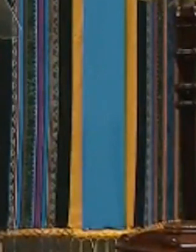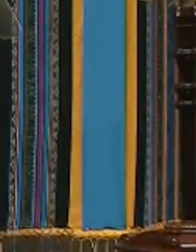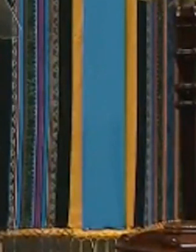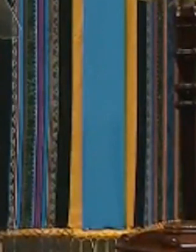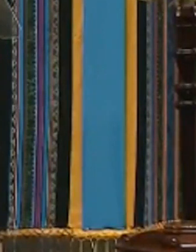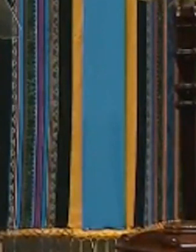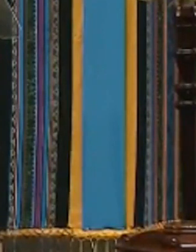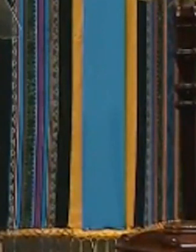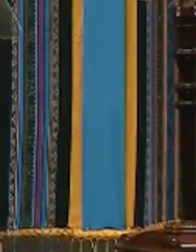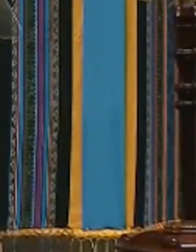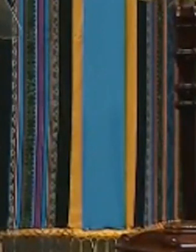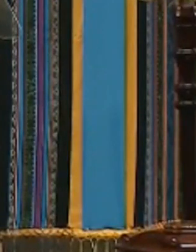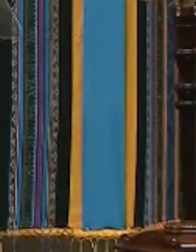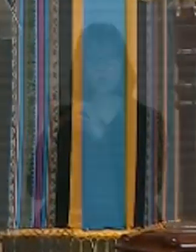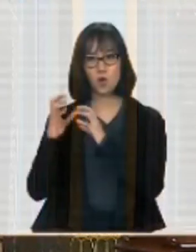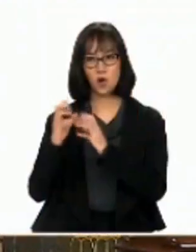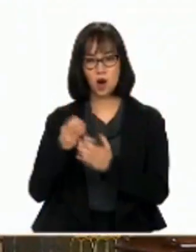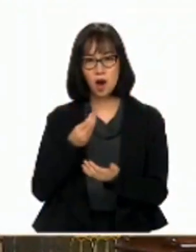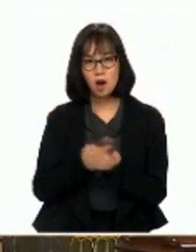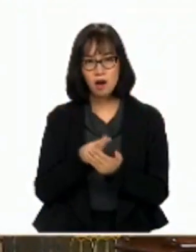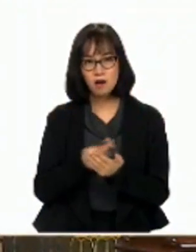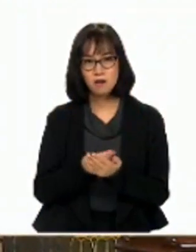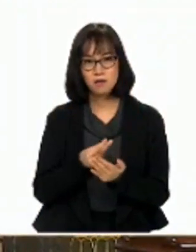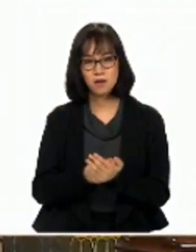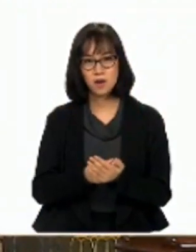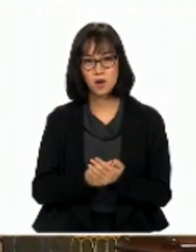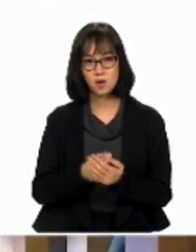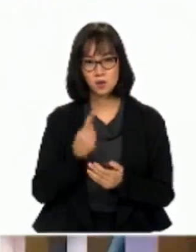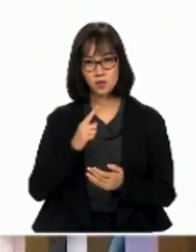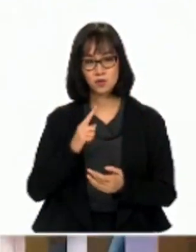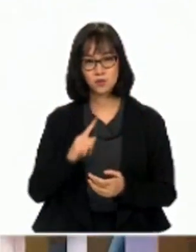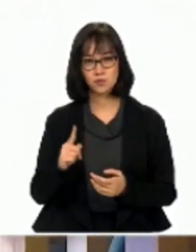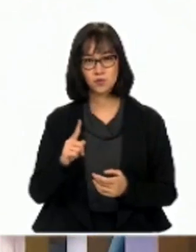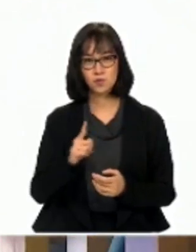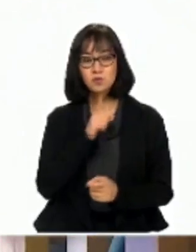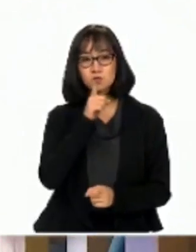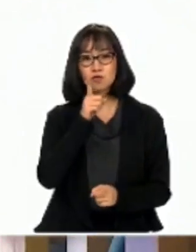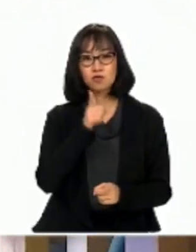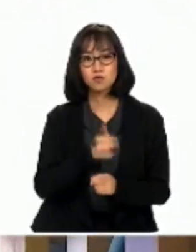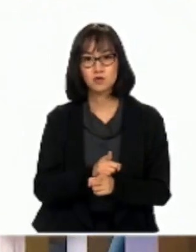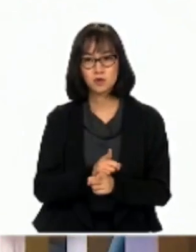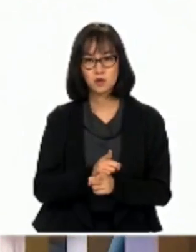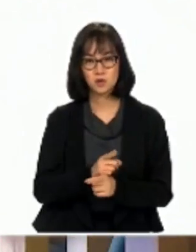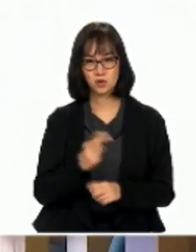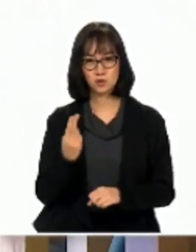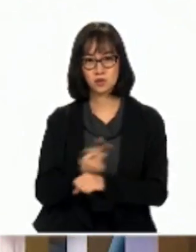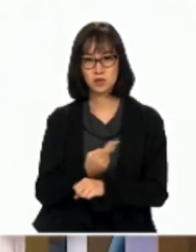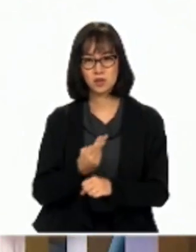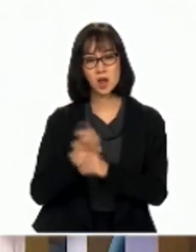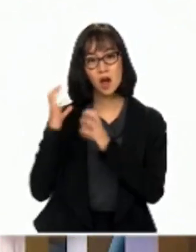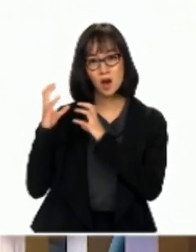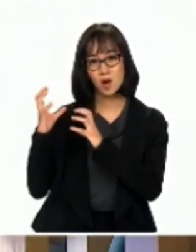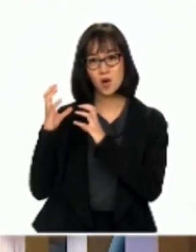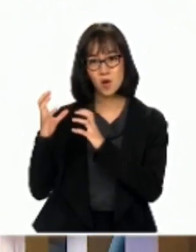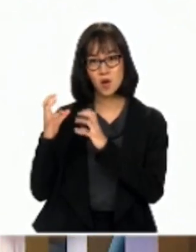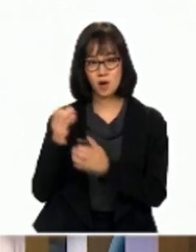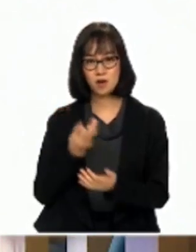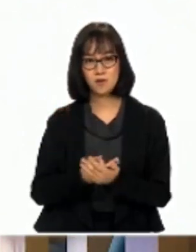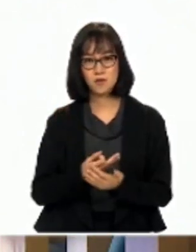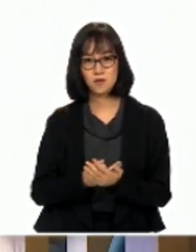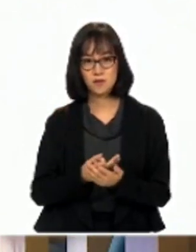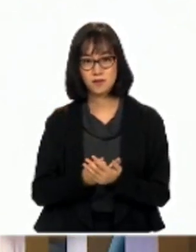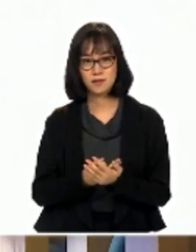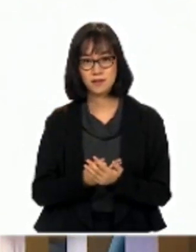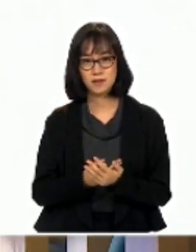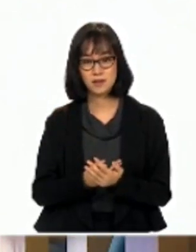Trust Fund to ensure the accelerated utilization of the Cocoa Levy Fund for the well-being and empowerment